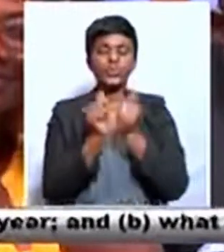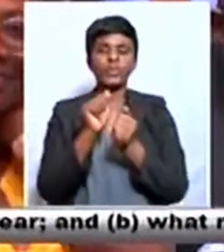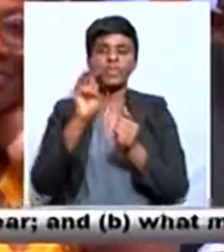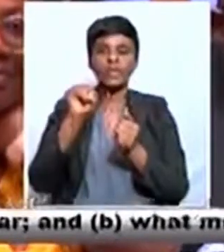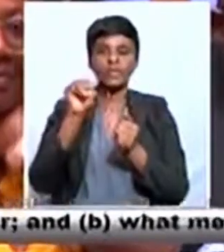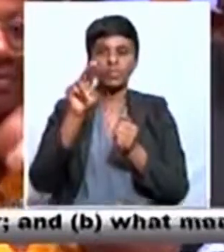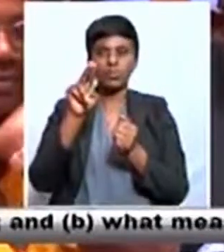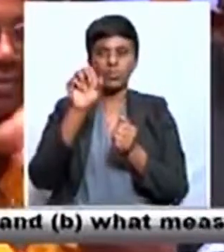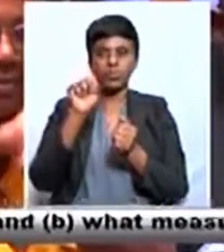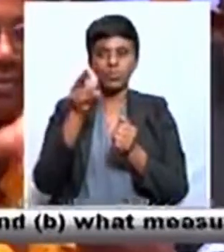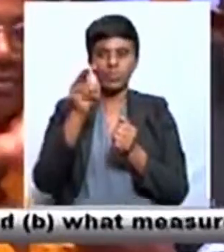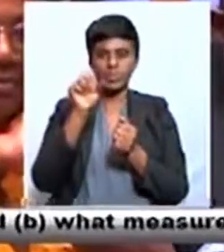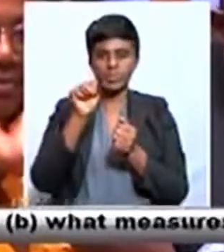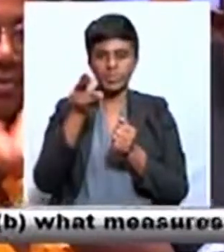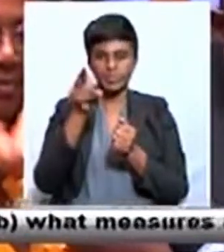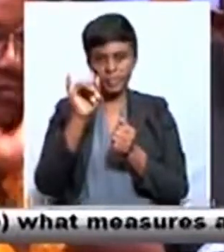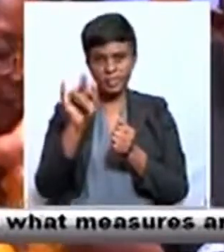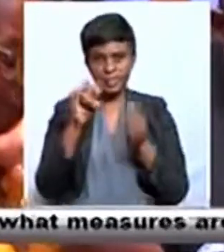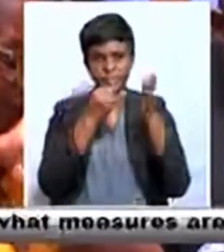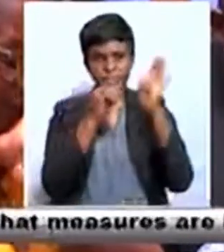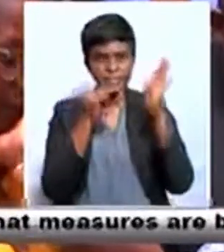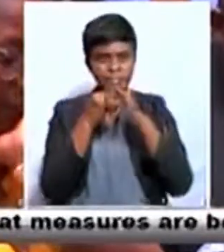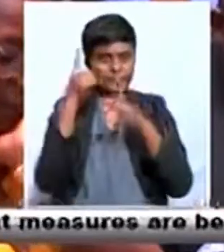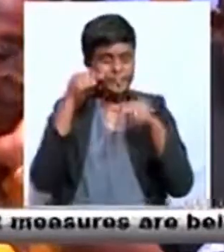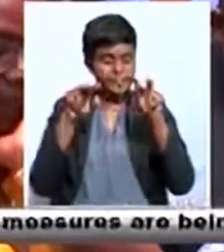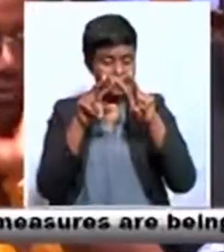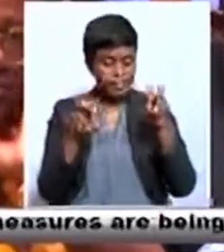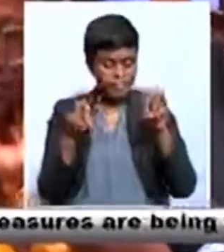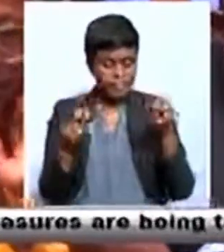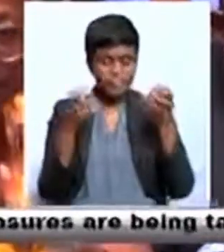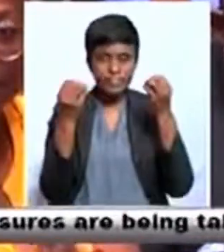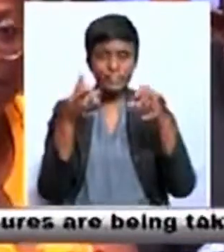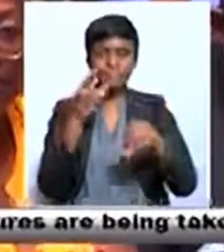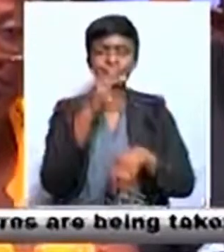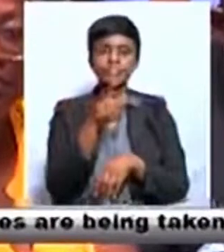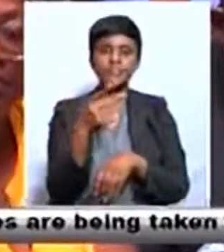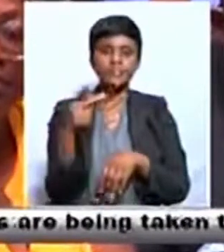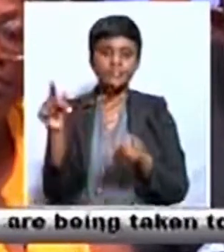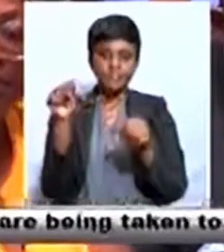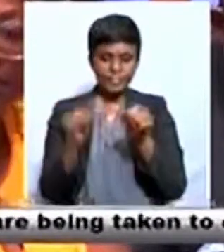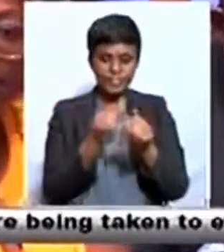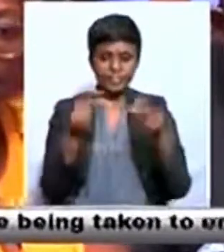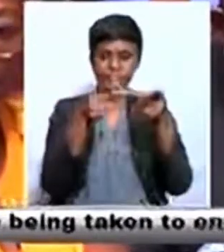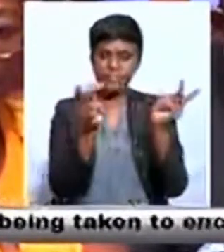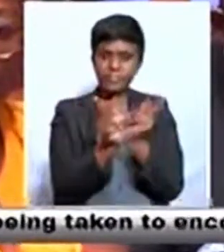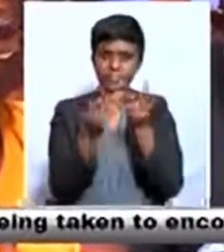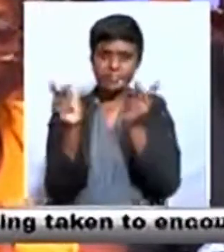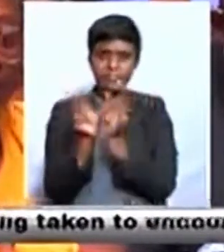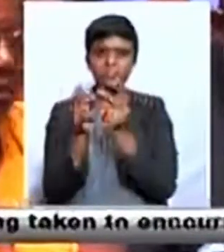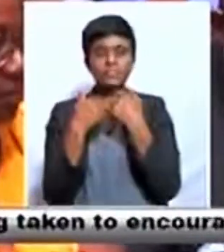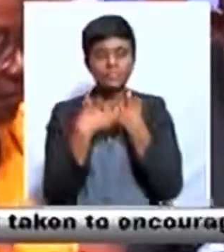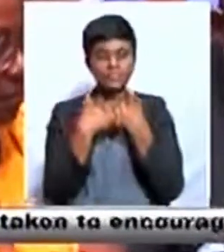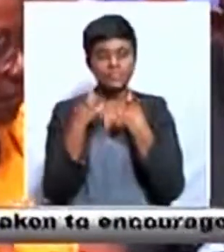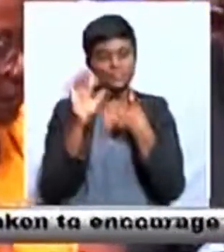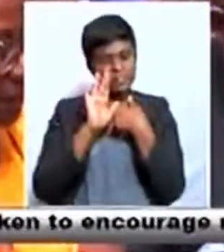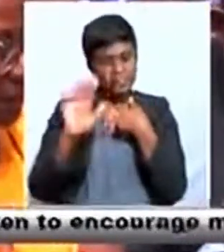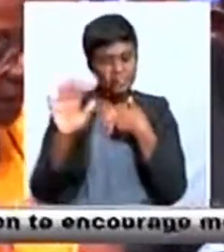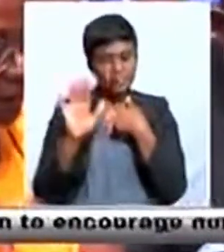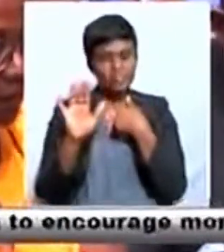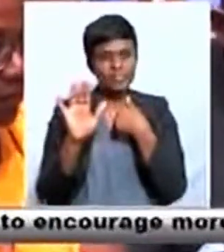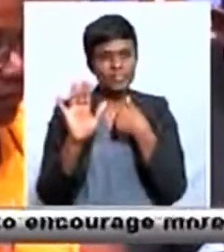areas have been identified for verification of how many properties each township has in order